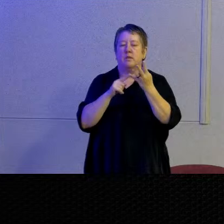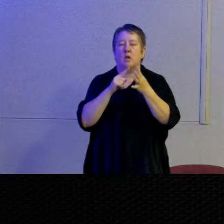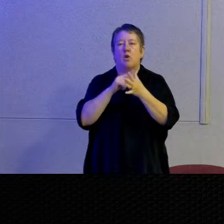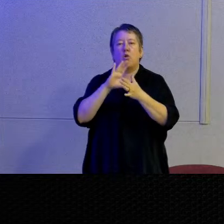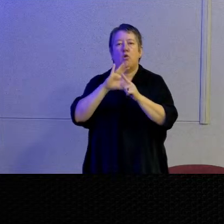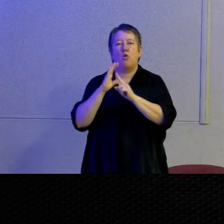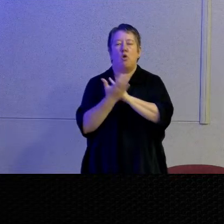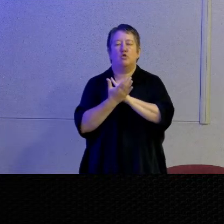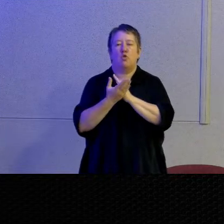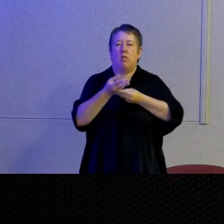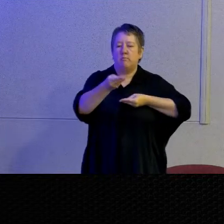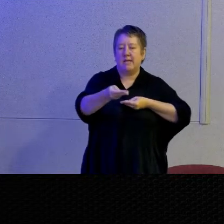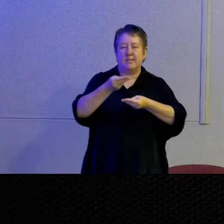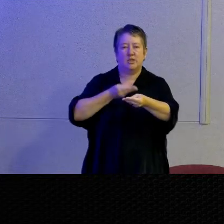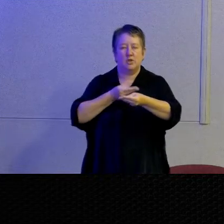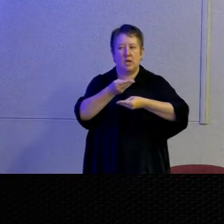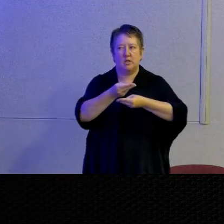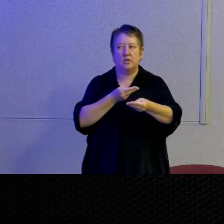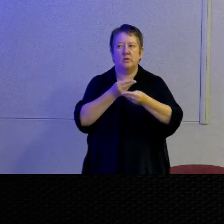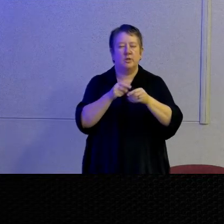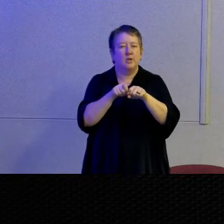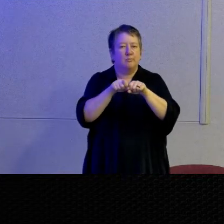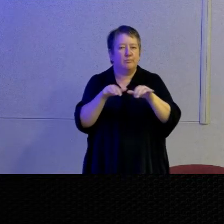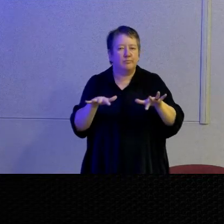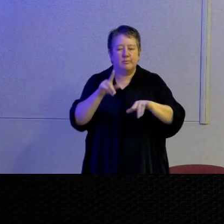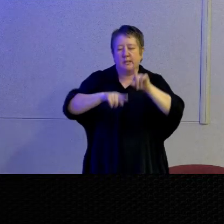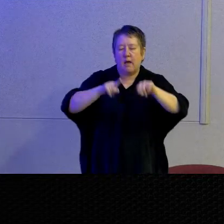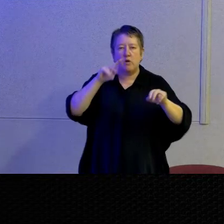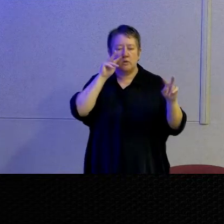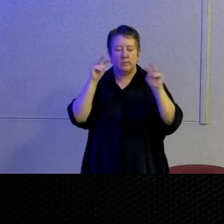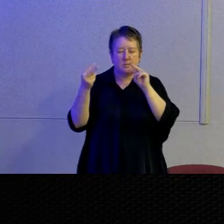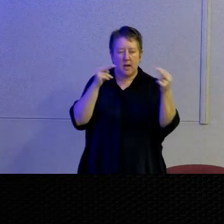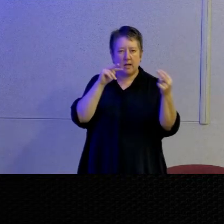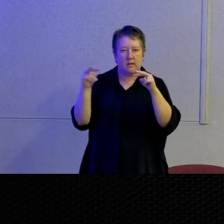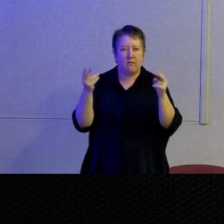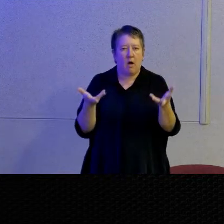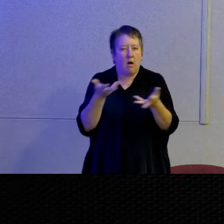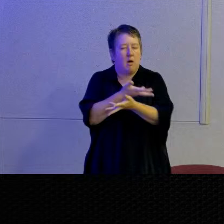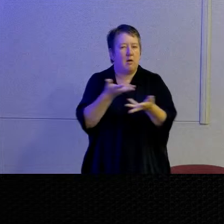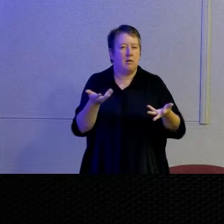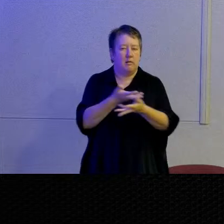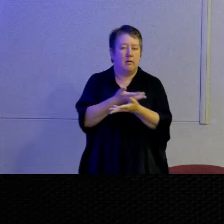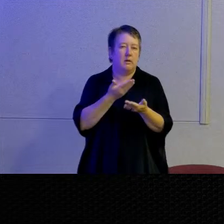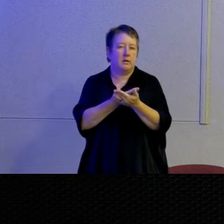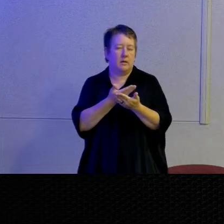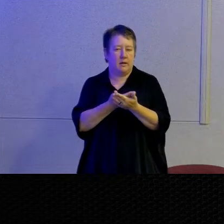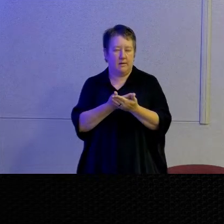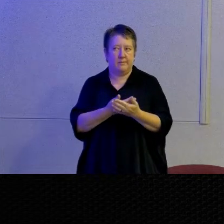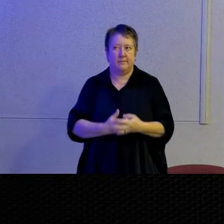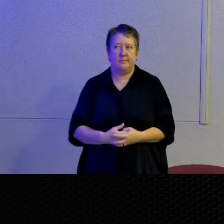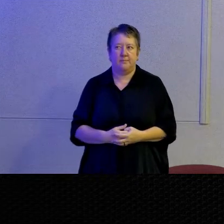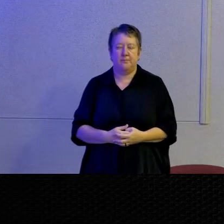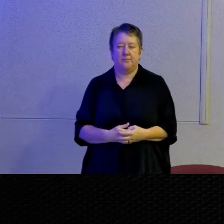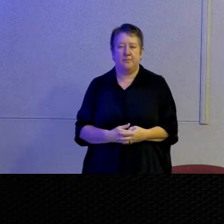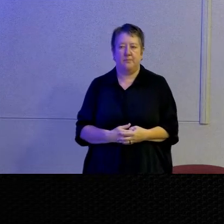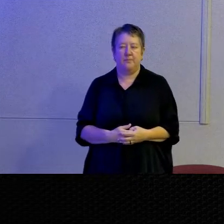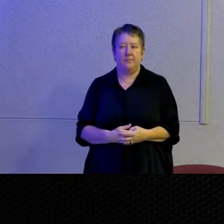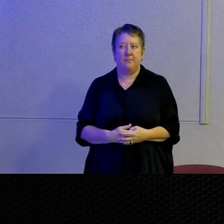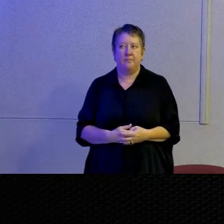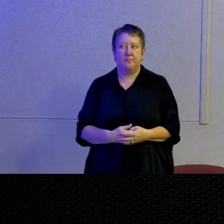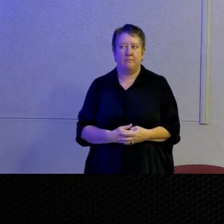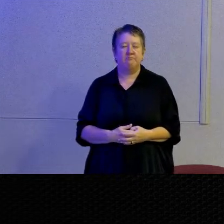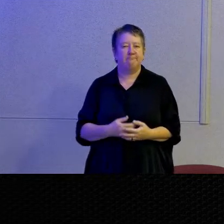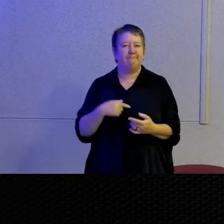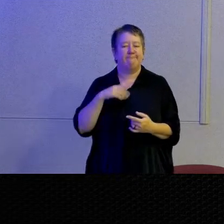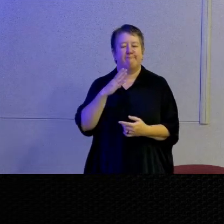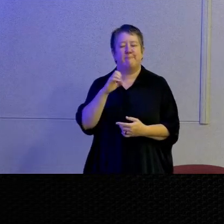respect, understanding, and collaboration across diverse perspectives. And we see this at